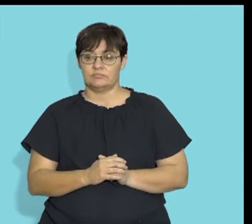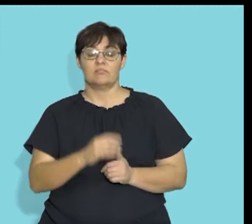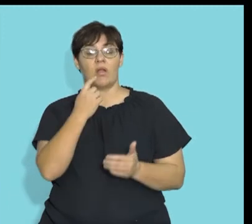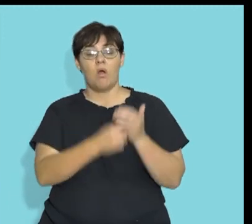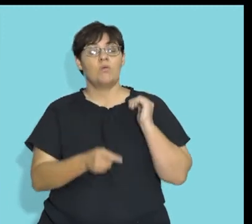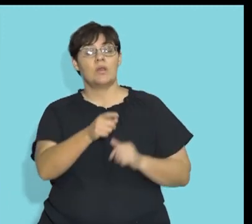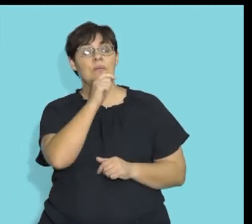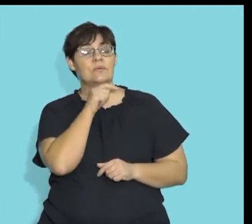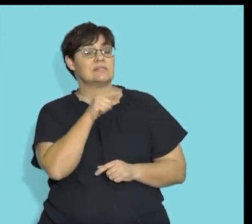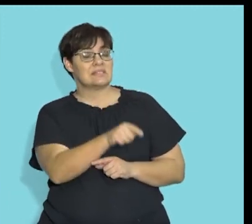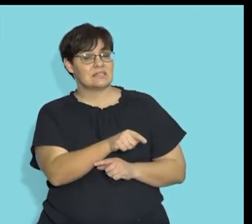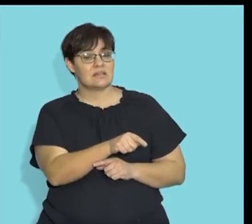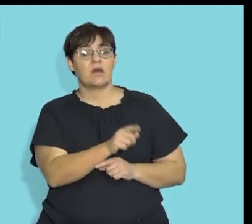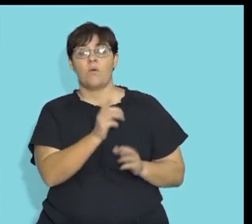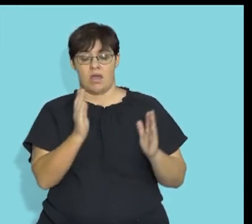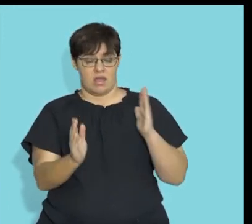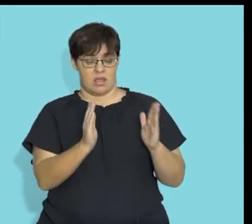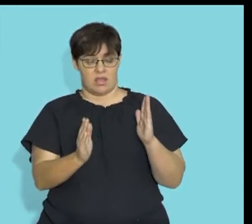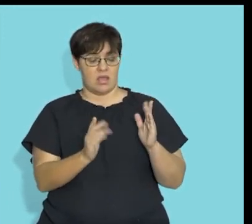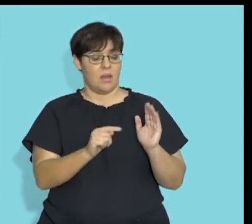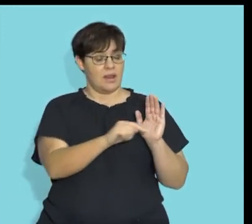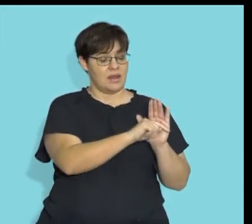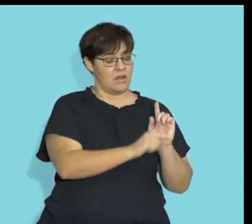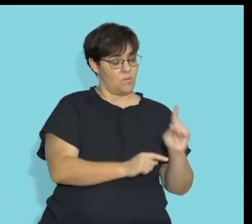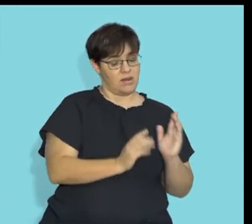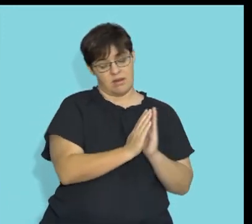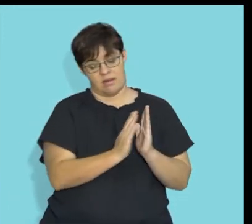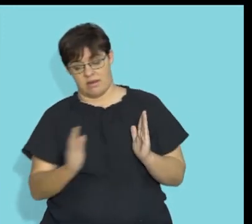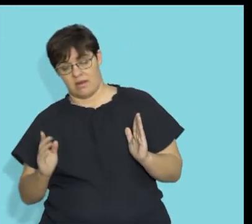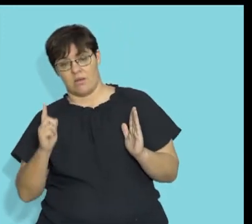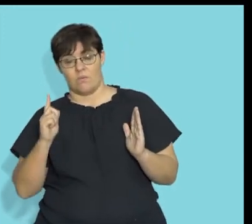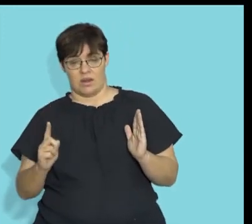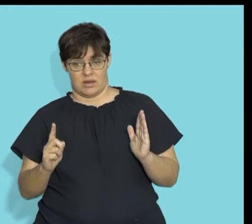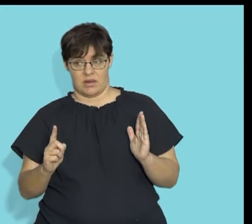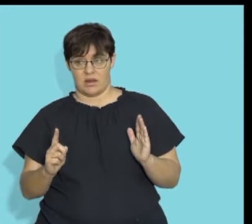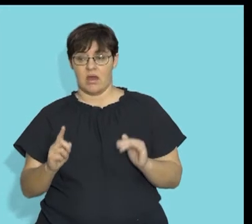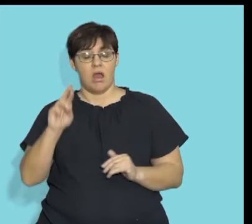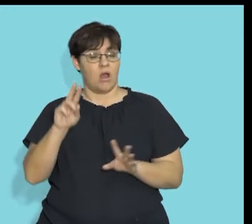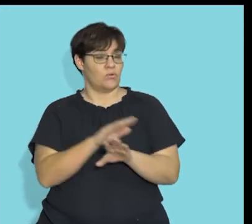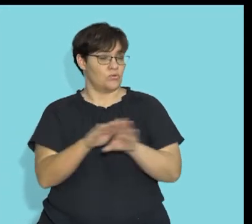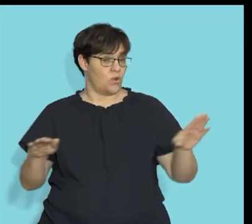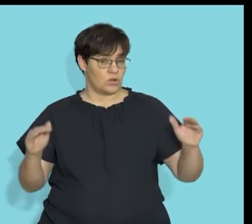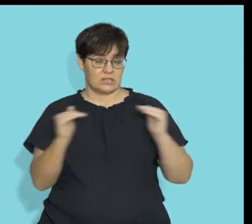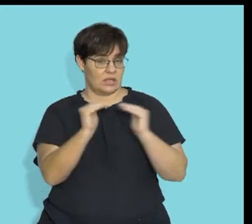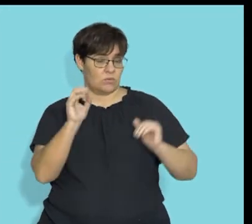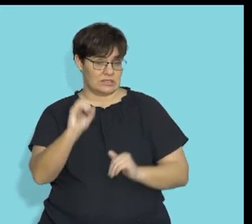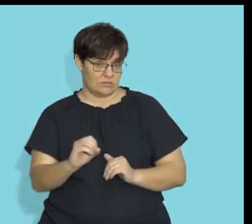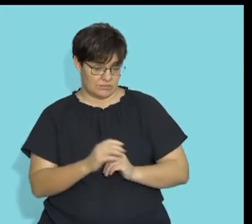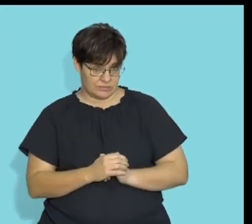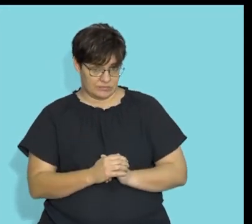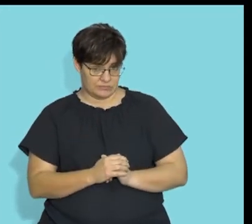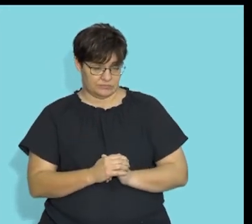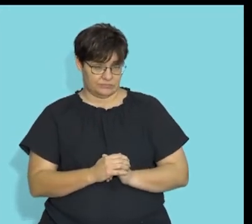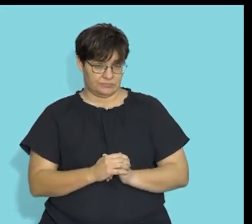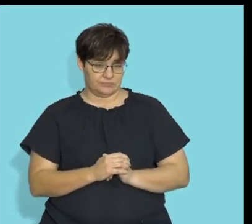can only use this formula if my ratio is between -1 and 1 and r is not equal